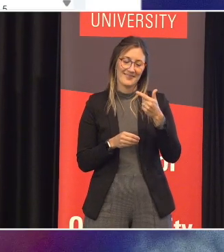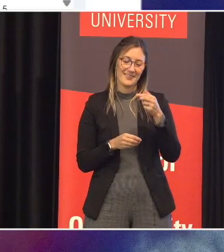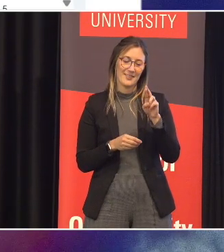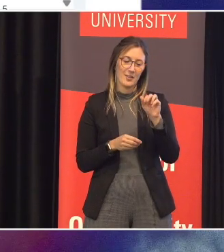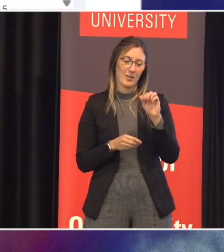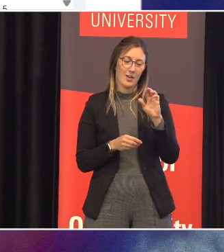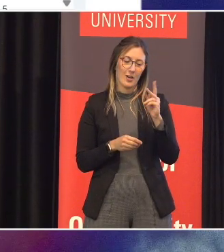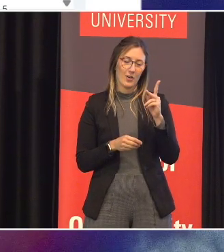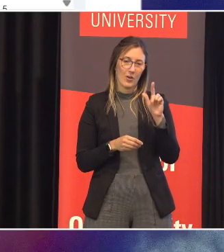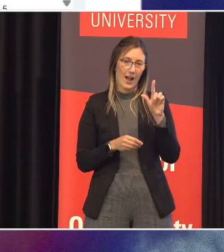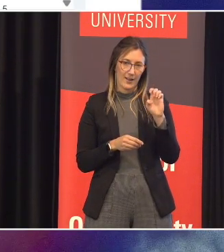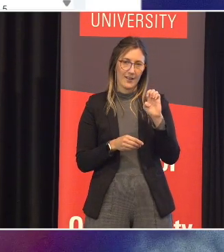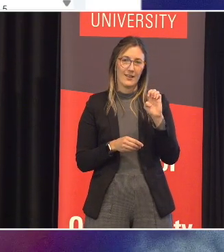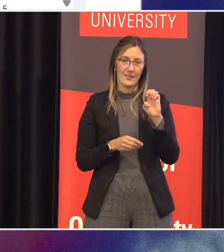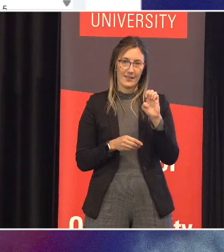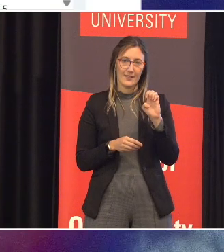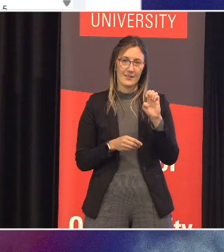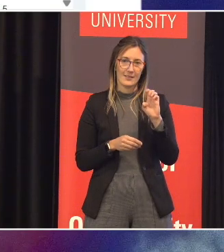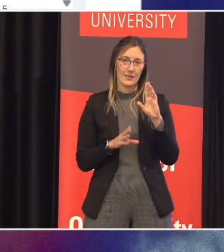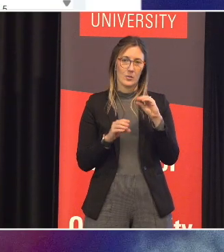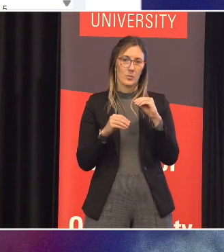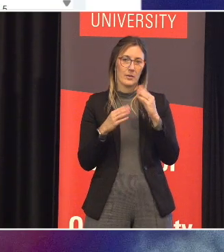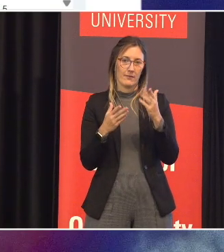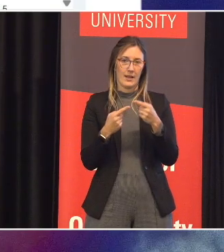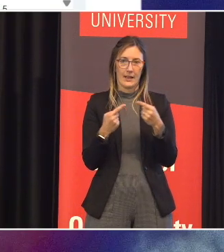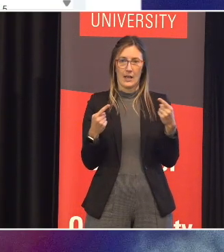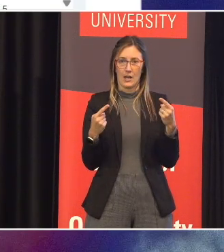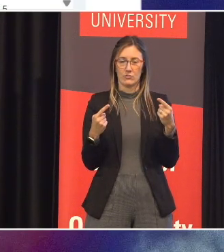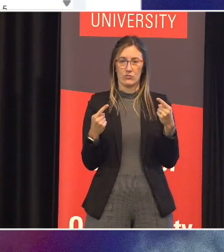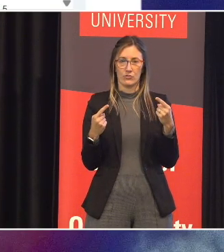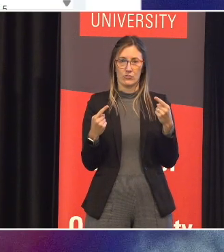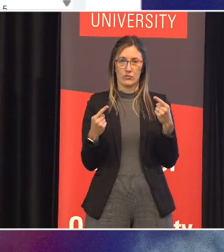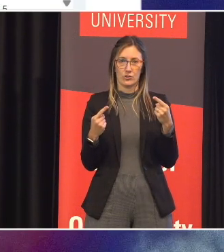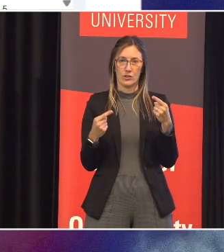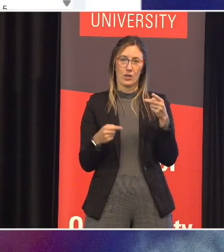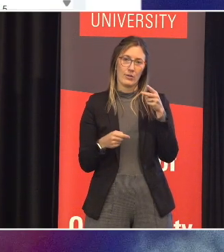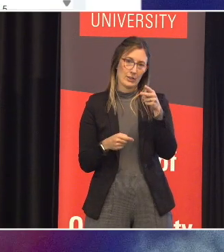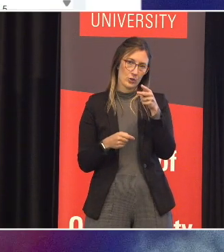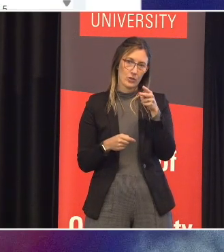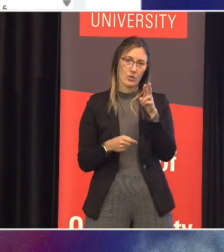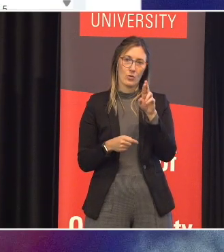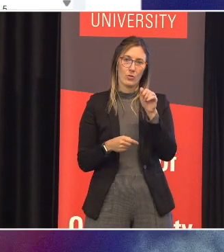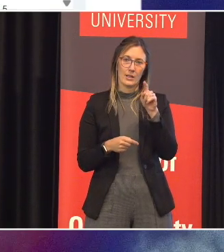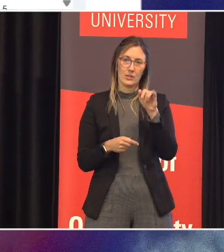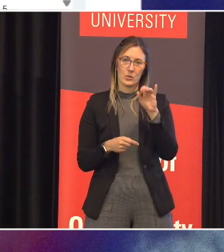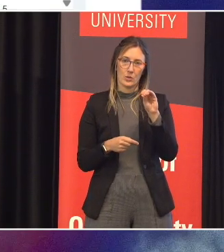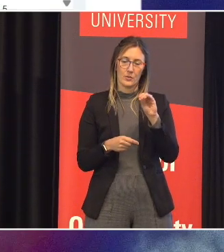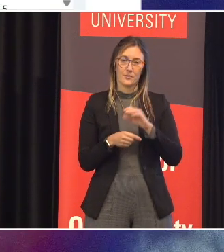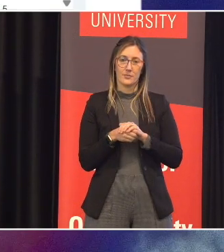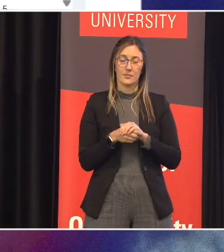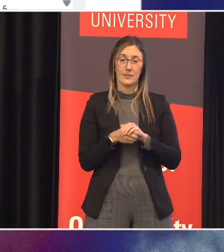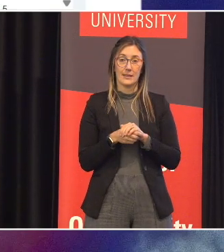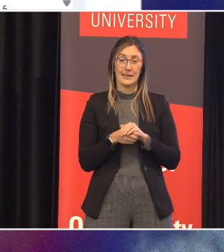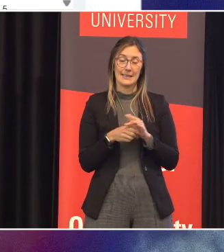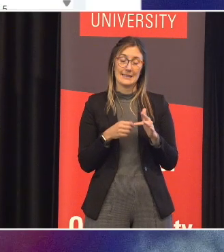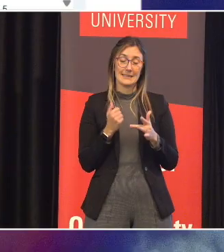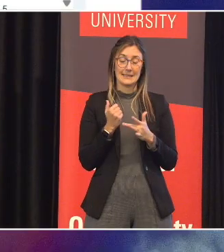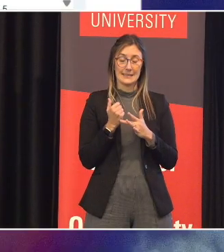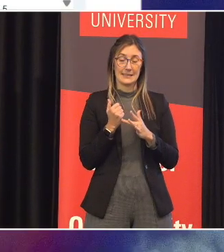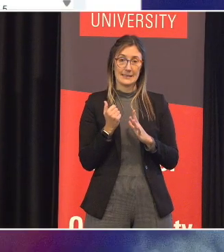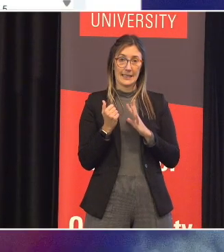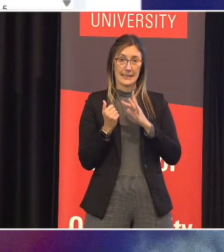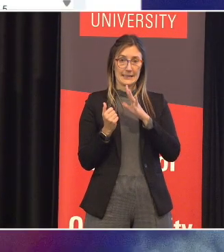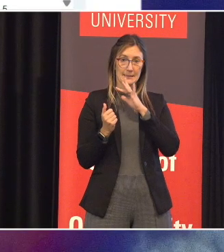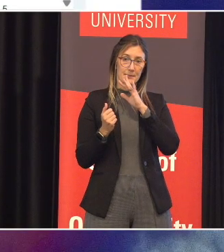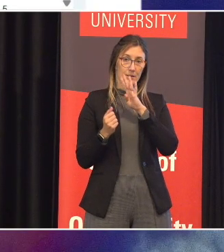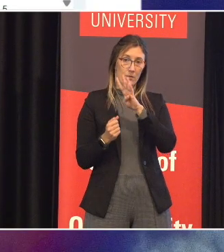you the contrast ratio. In the tech world and techie speak, it's 4.5 to 1.